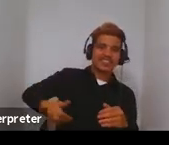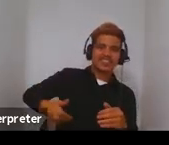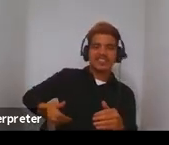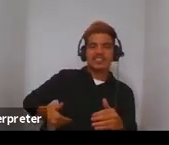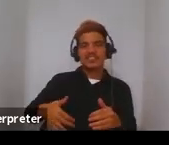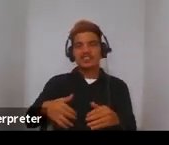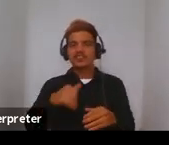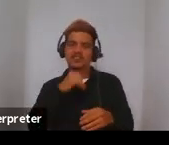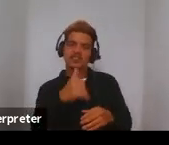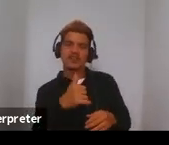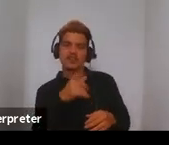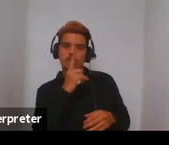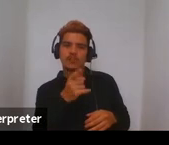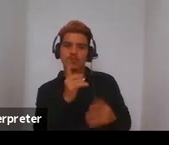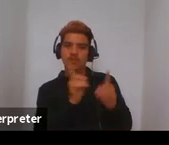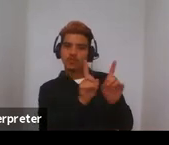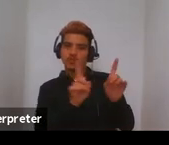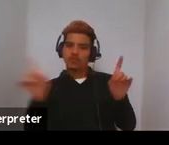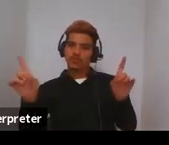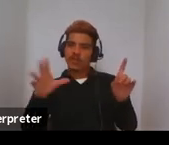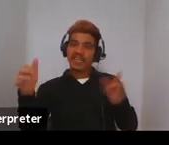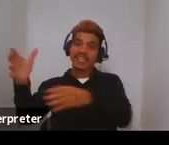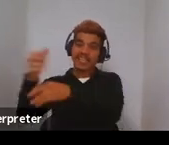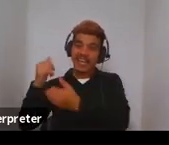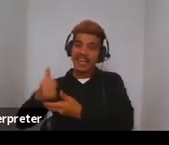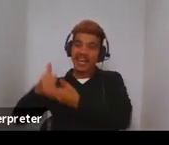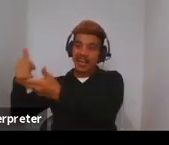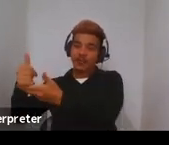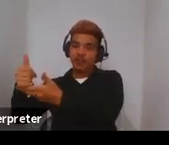seem good, to walk away from it and to get help.